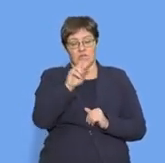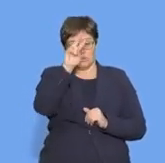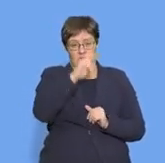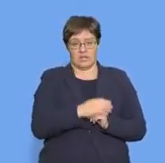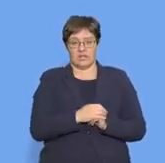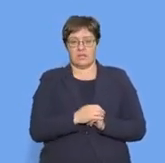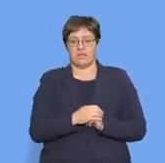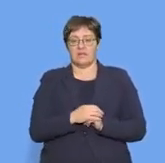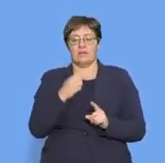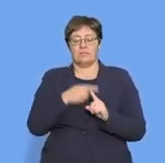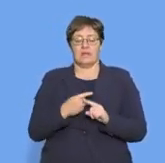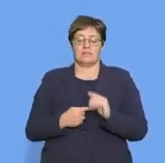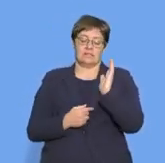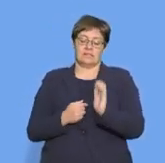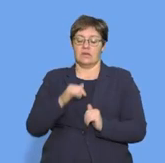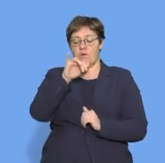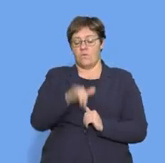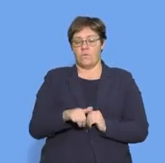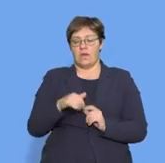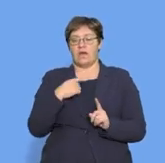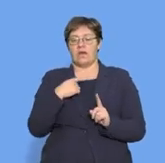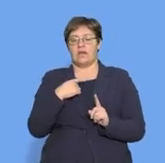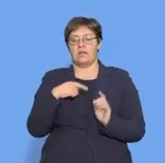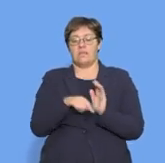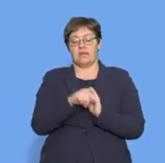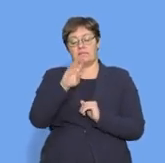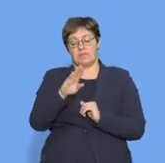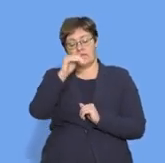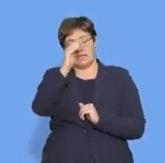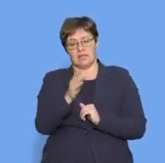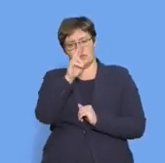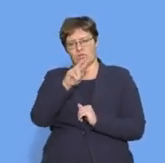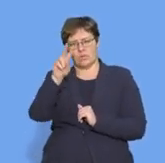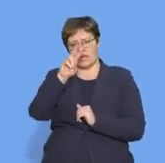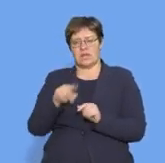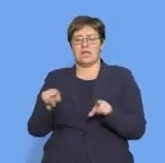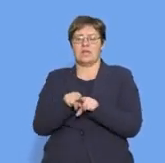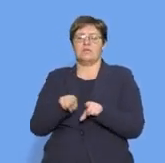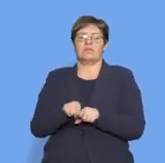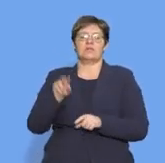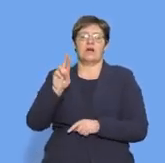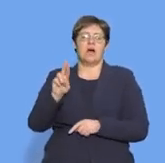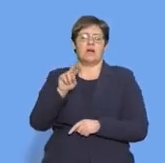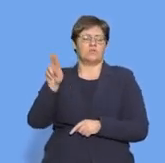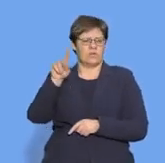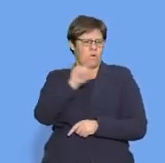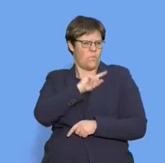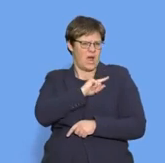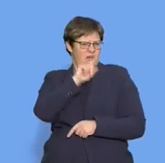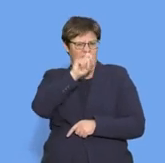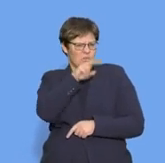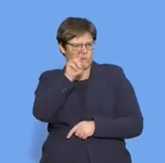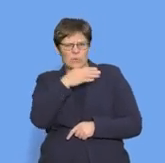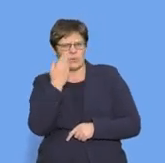all squared. And then while I'm writing it, I want you to think about, why am I now using this one and not the x